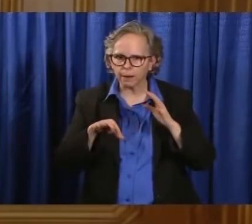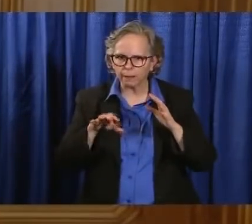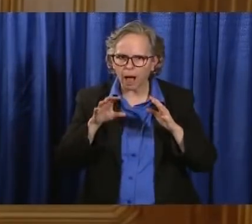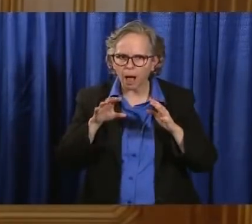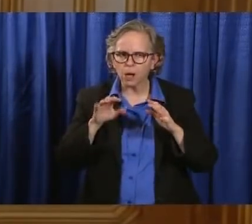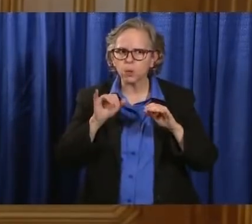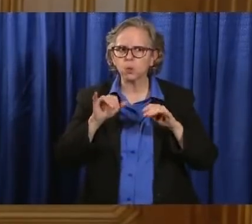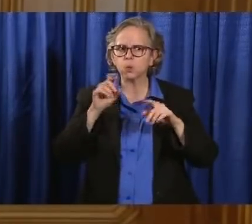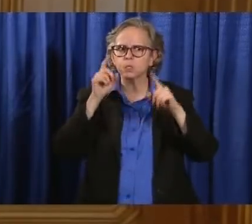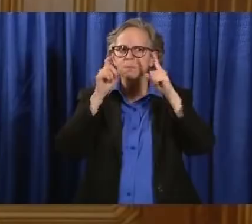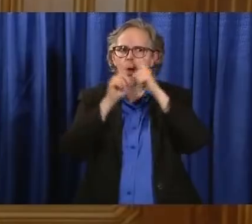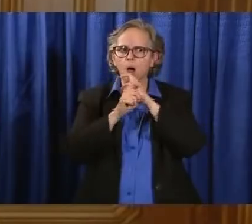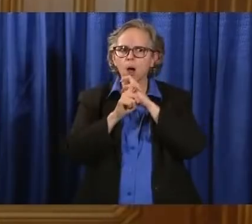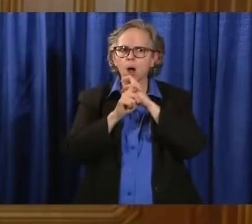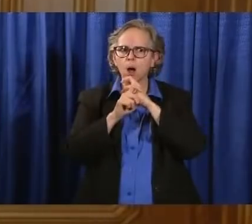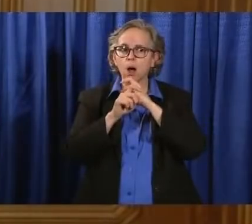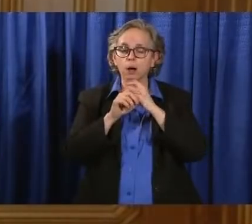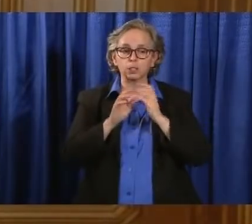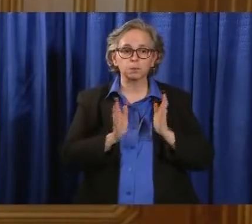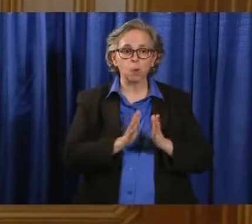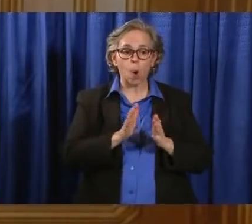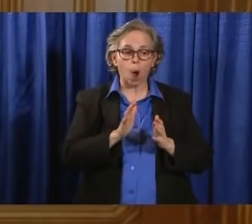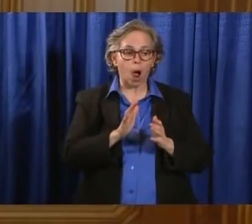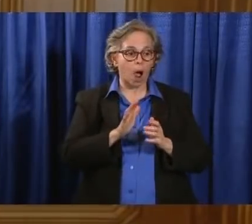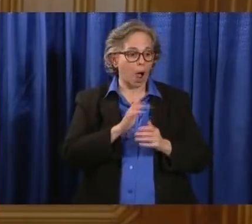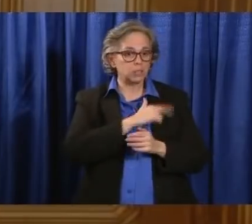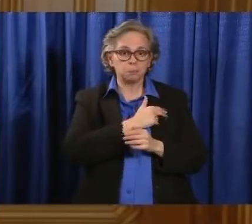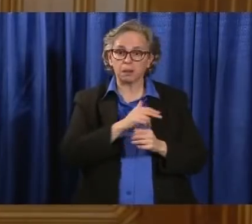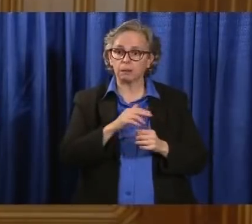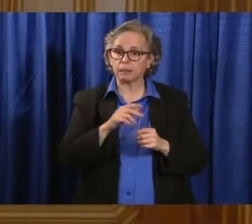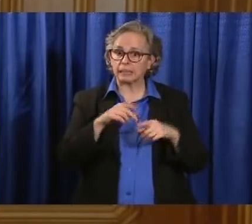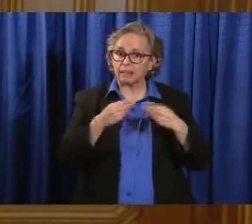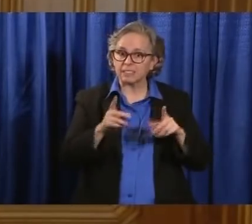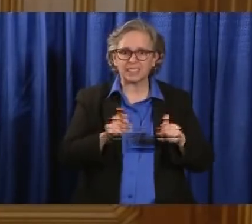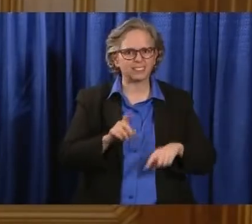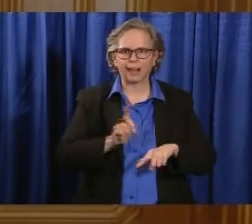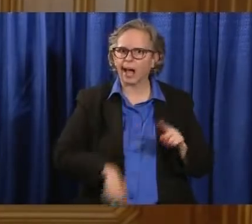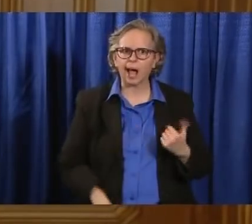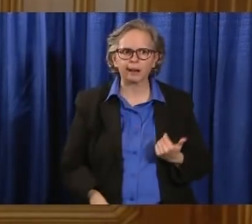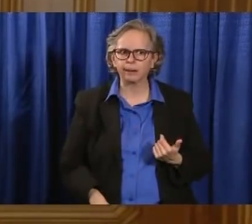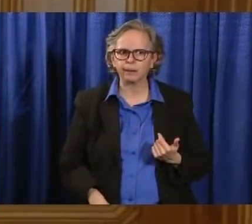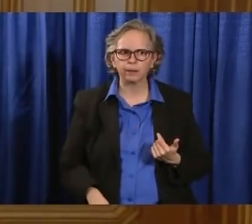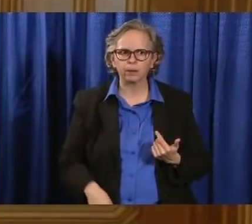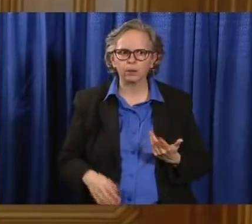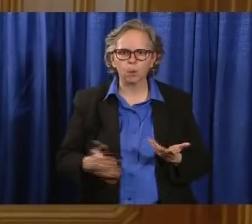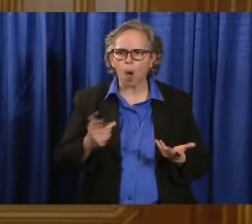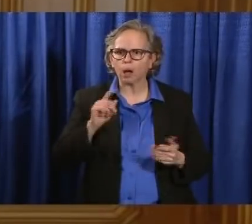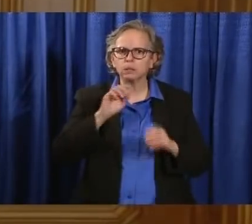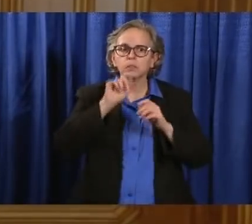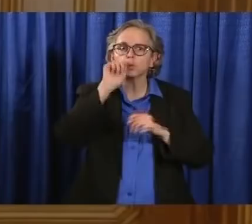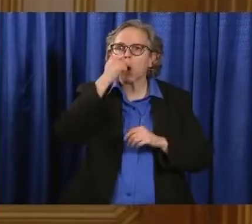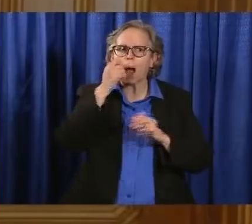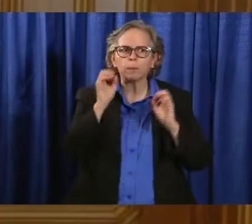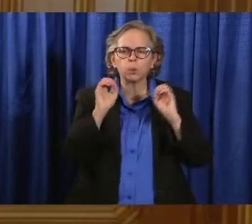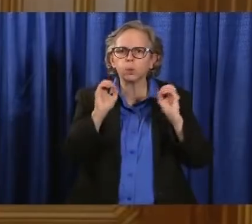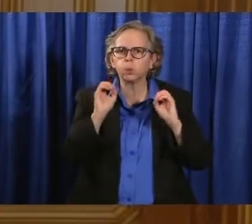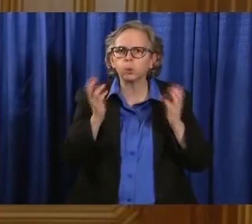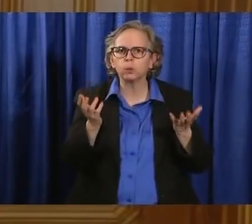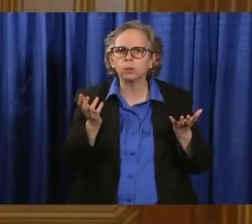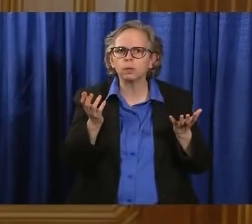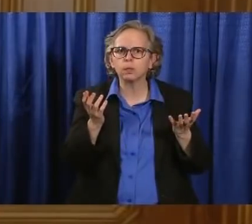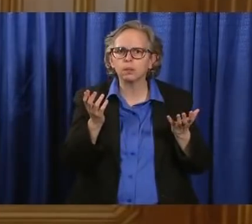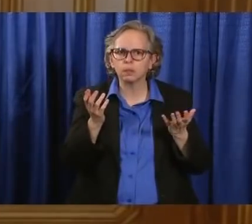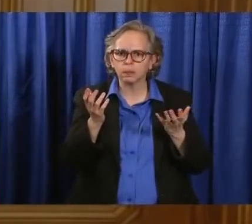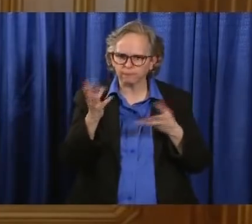hospitals aren't able to do the testing. We're not seeing the testing be able to done. Why? They don't have a swab. They don't have a swab. There